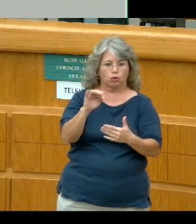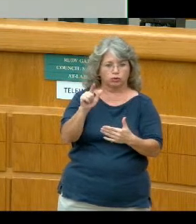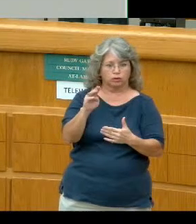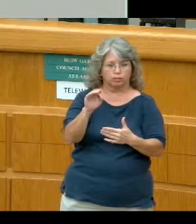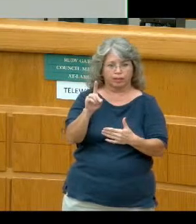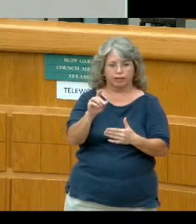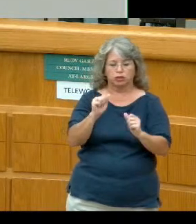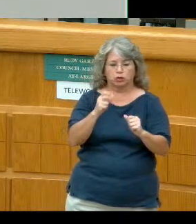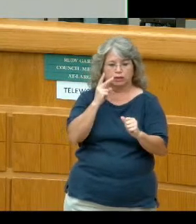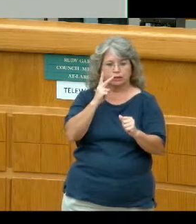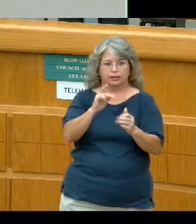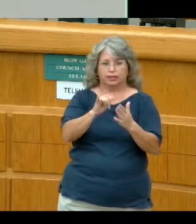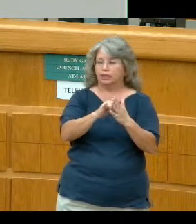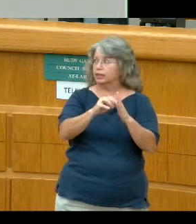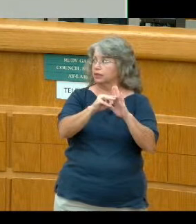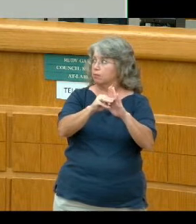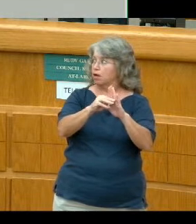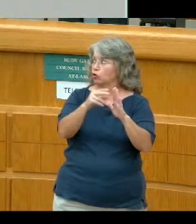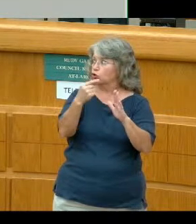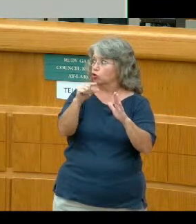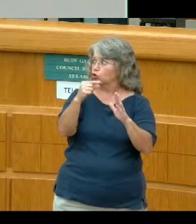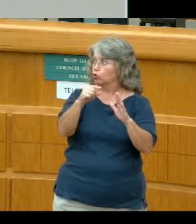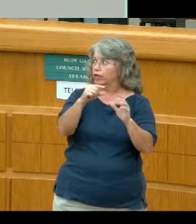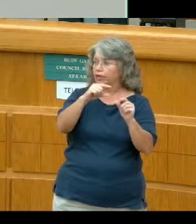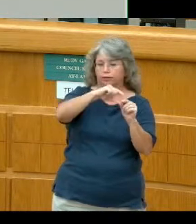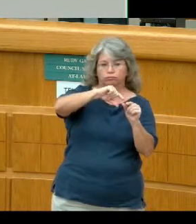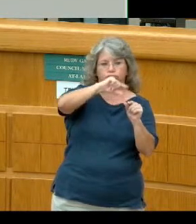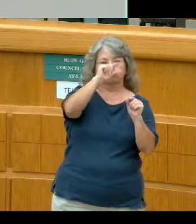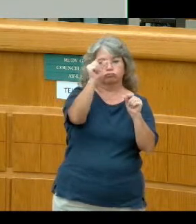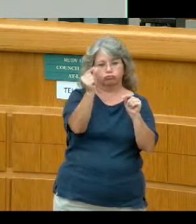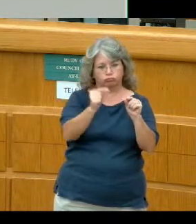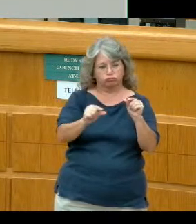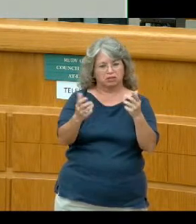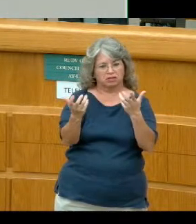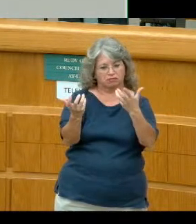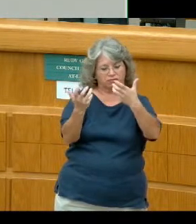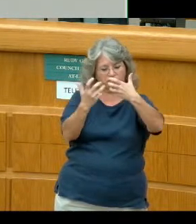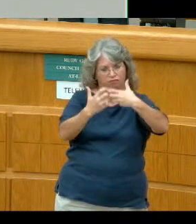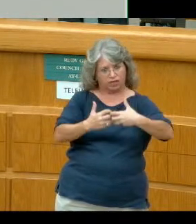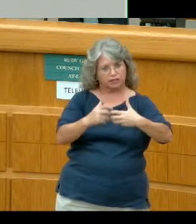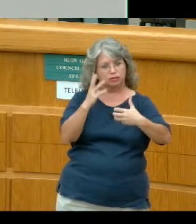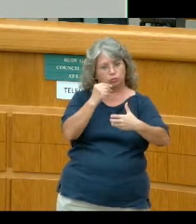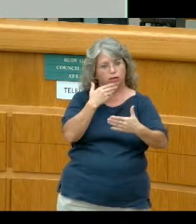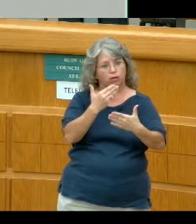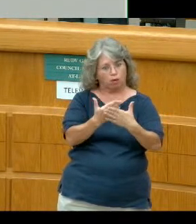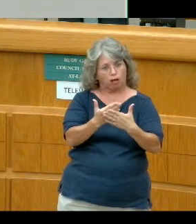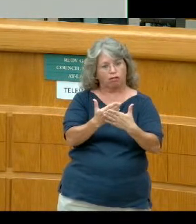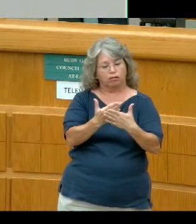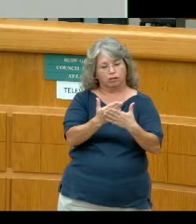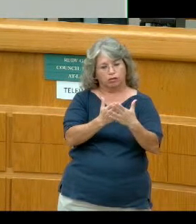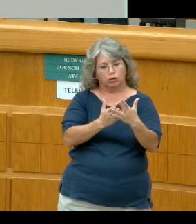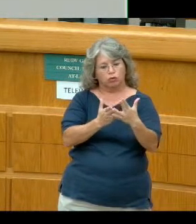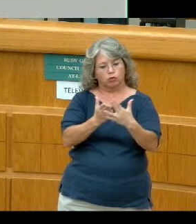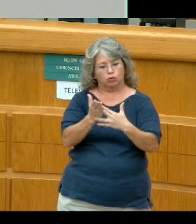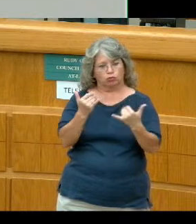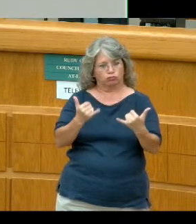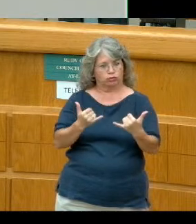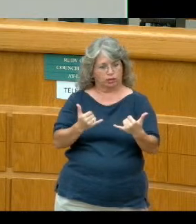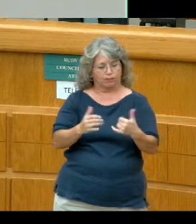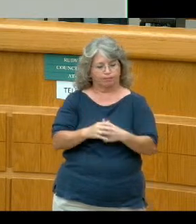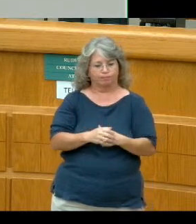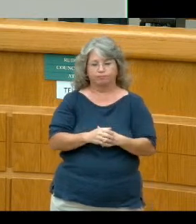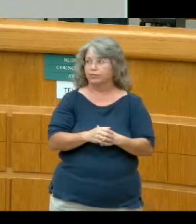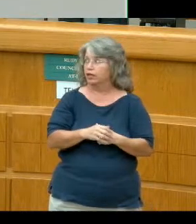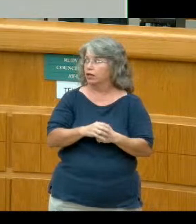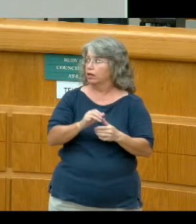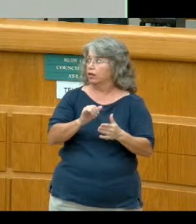that the model fits those data points. The model is the green line with the green ribbon. It's fitting the data points pretty well, right up through